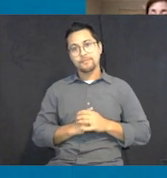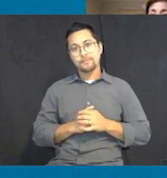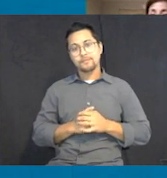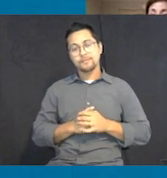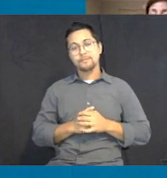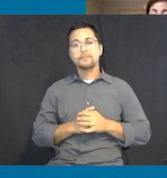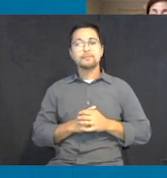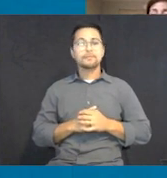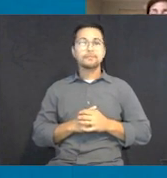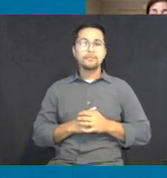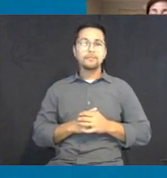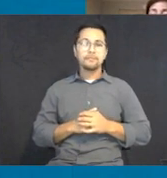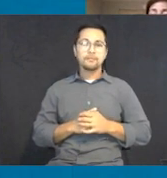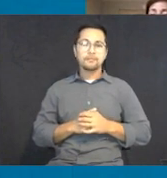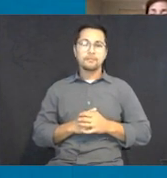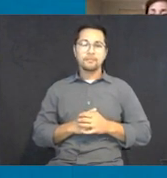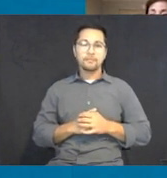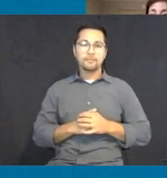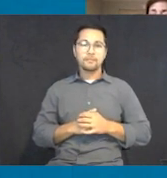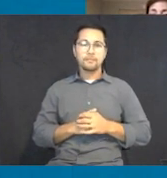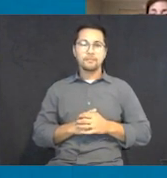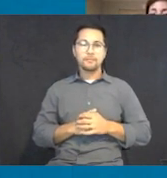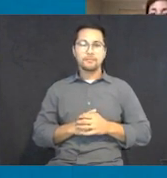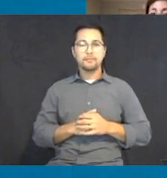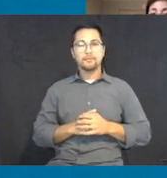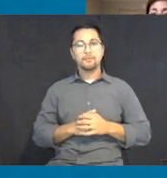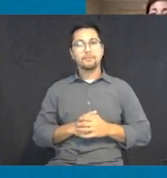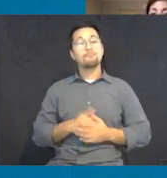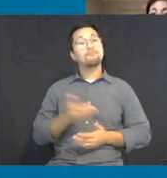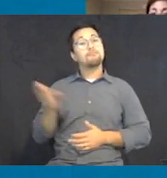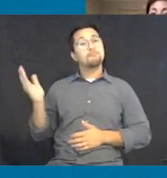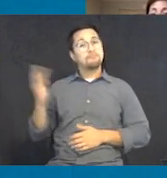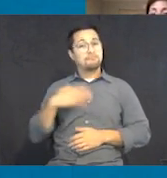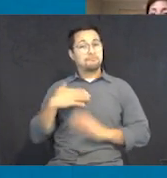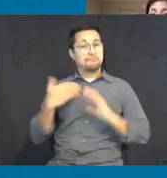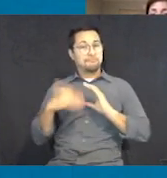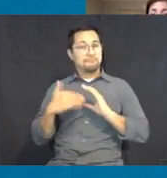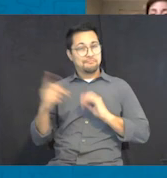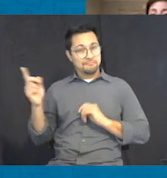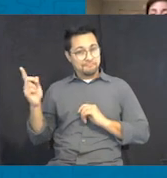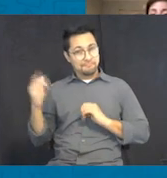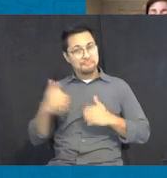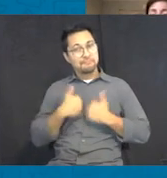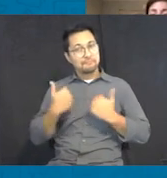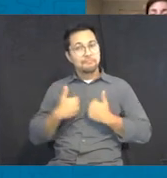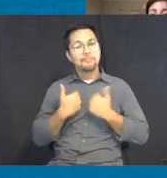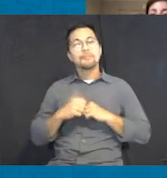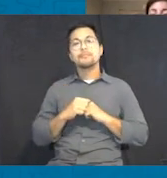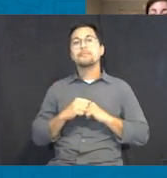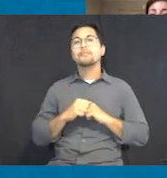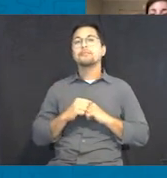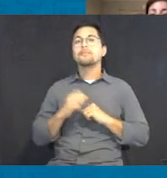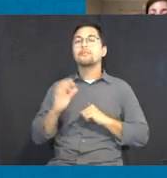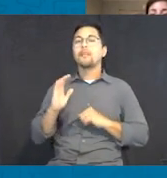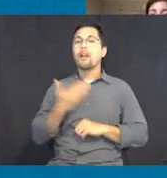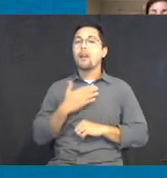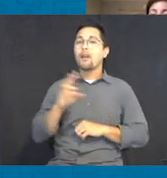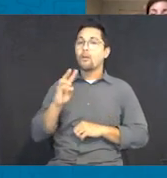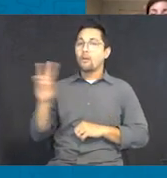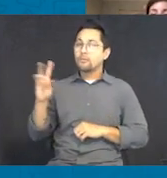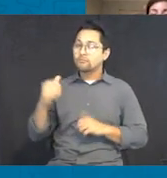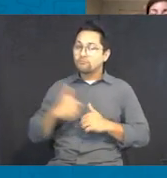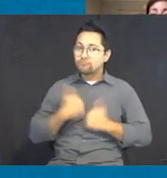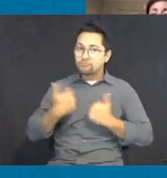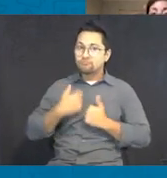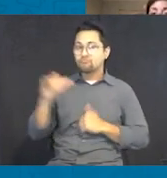Simply Home and some of the technology solutions that we offer. Working in different states, we do work in a lot of states with